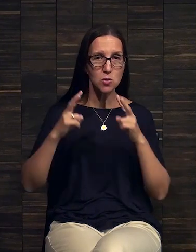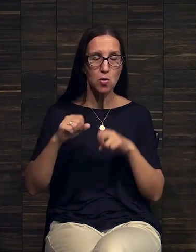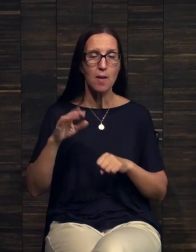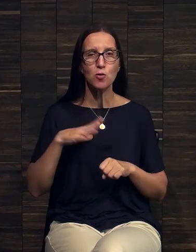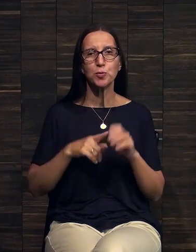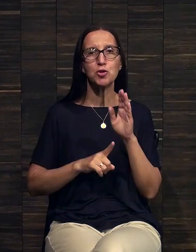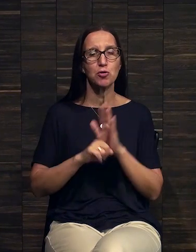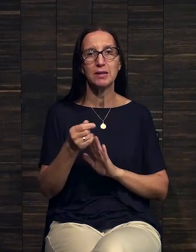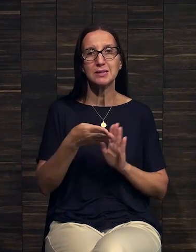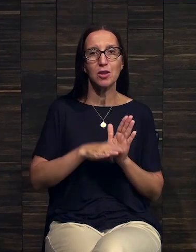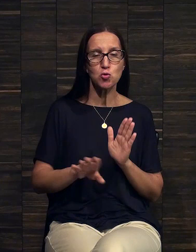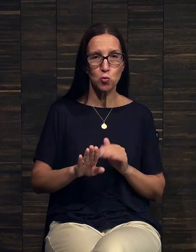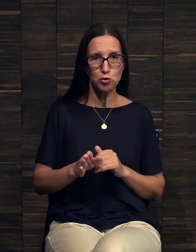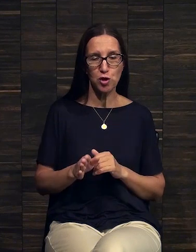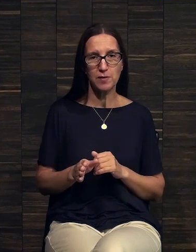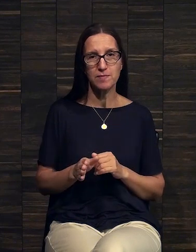self-censorship begins